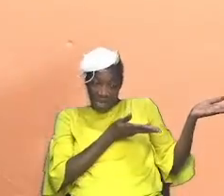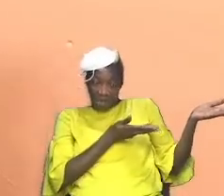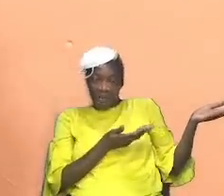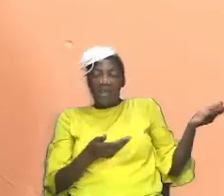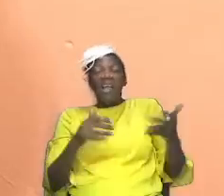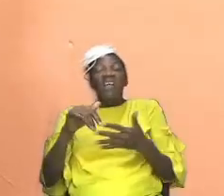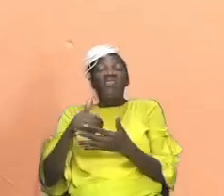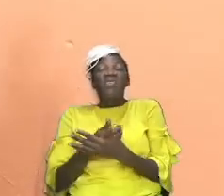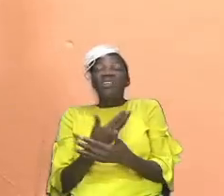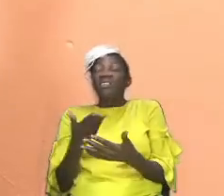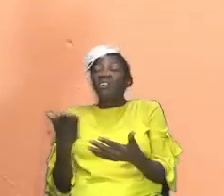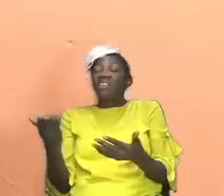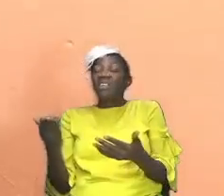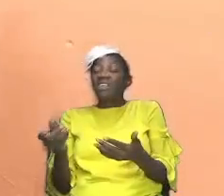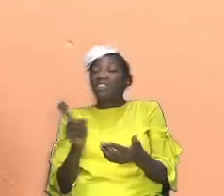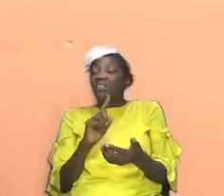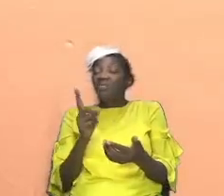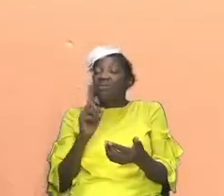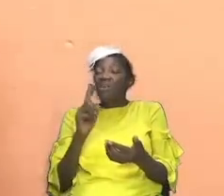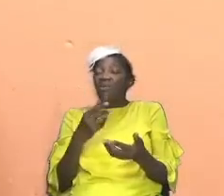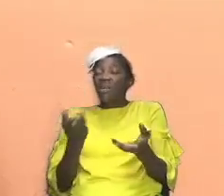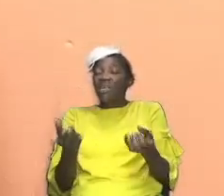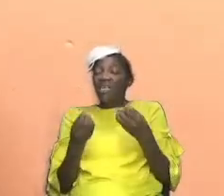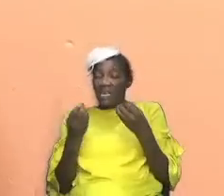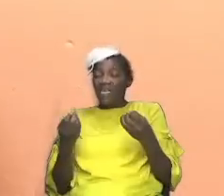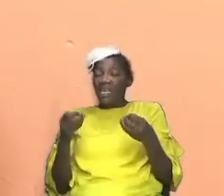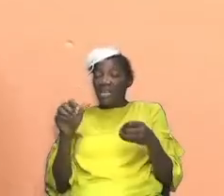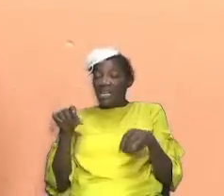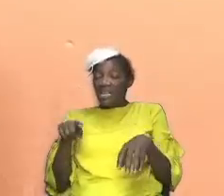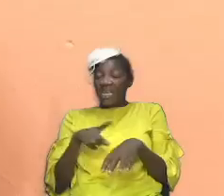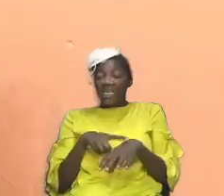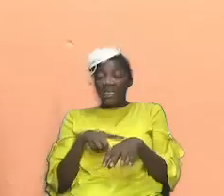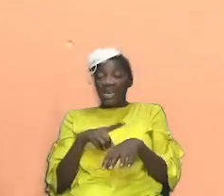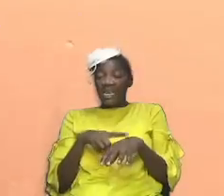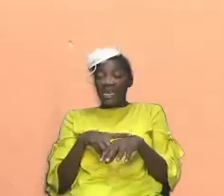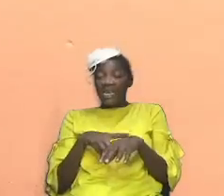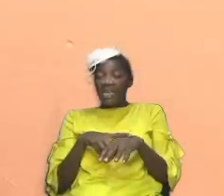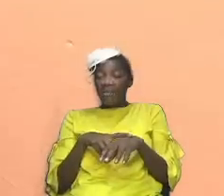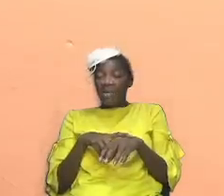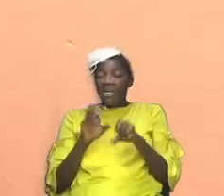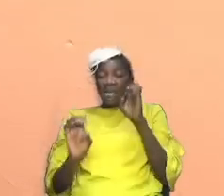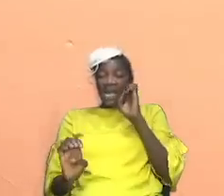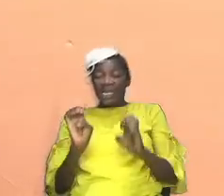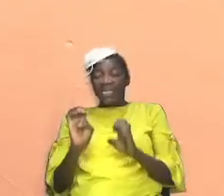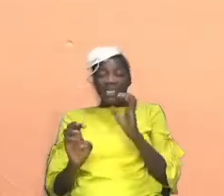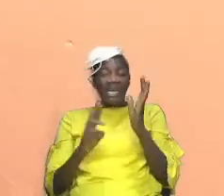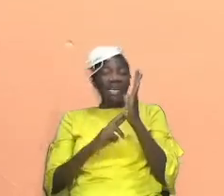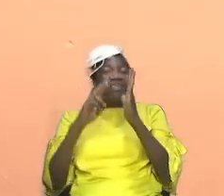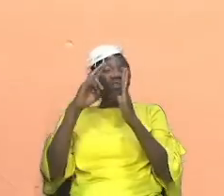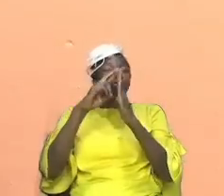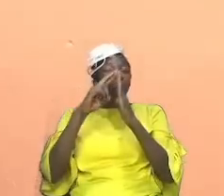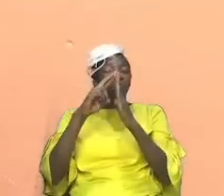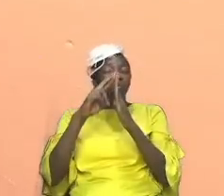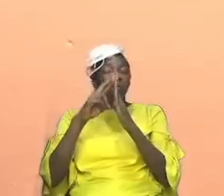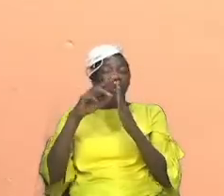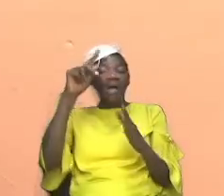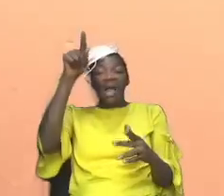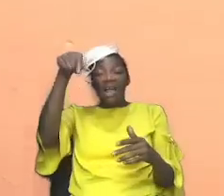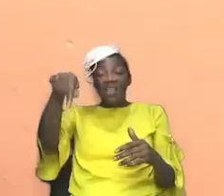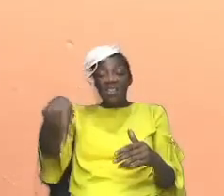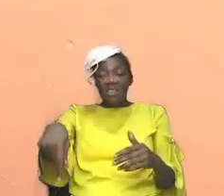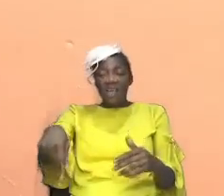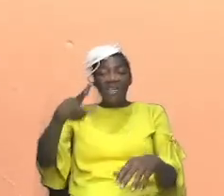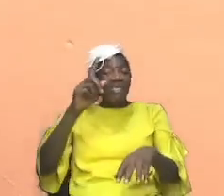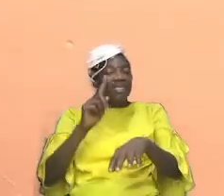be issued. Where will we get the opportunity to exercise this rulership? In that period that is